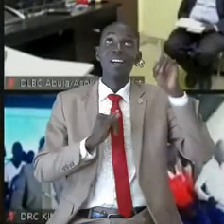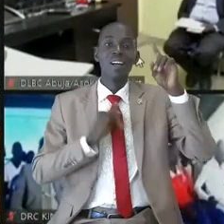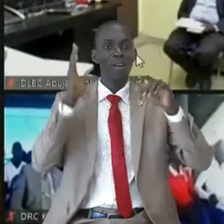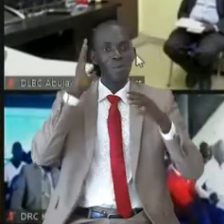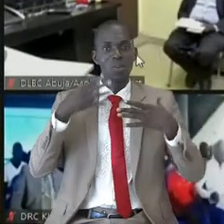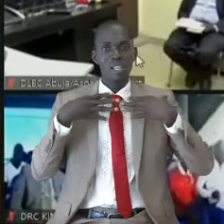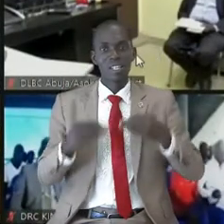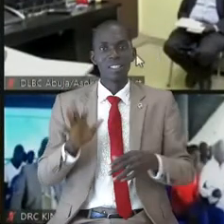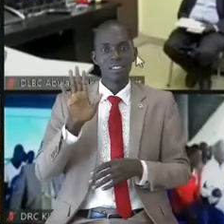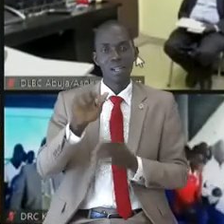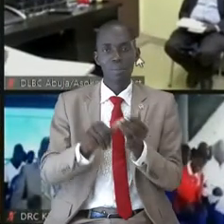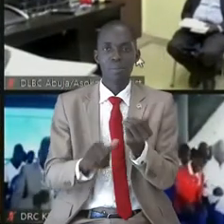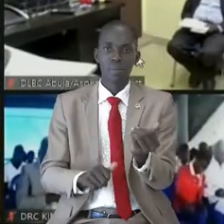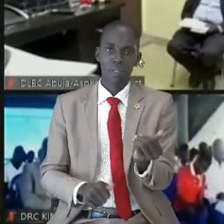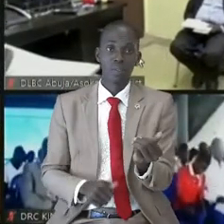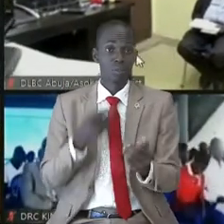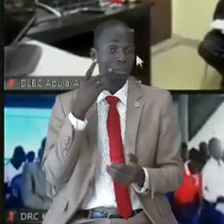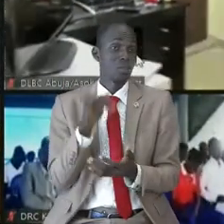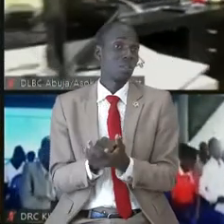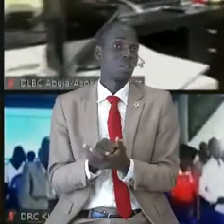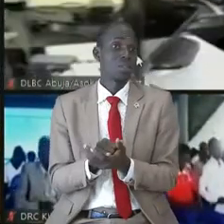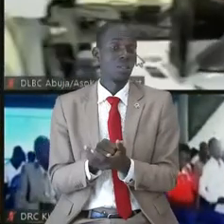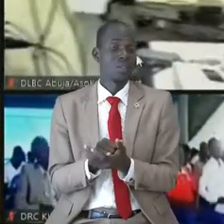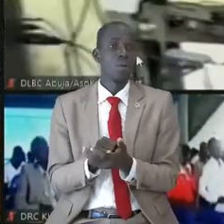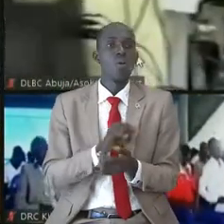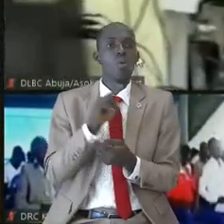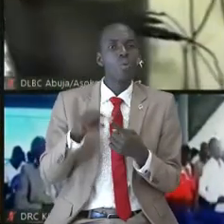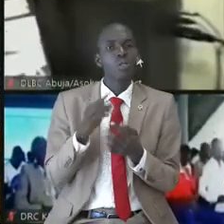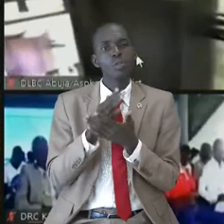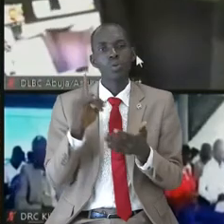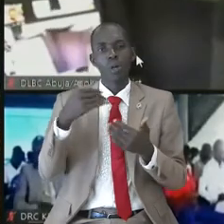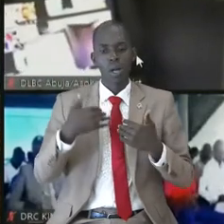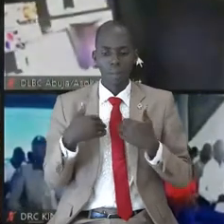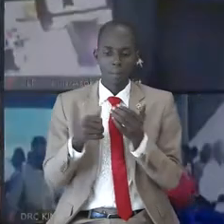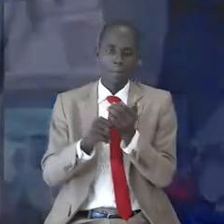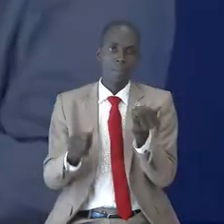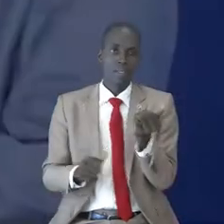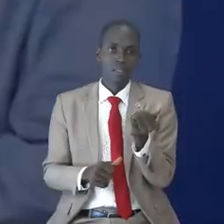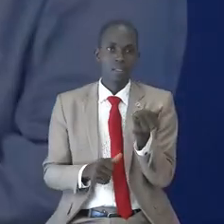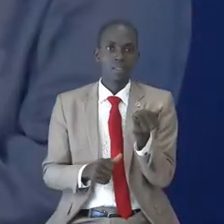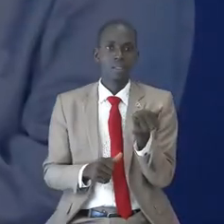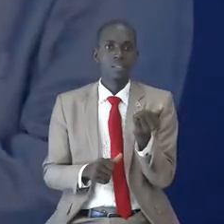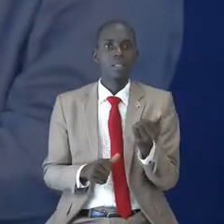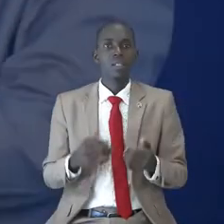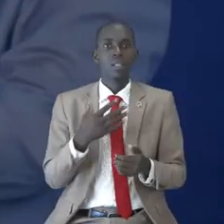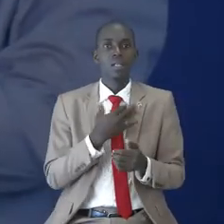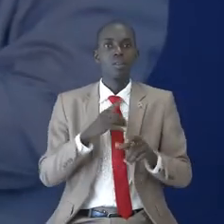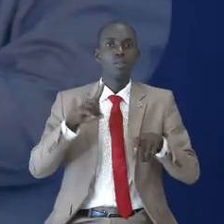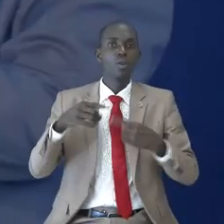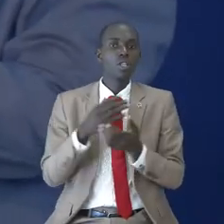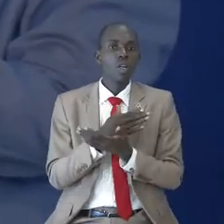their backsliding." You see that? When somebody has backsliding, he has gone away from